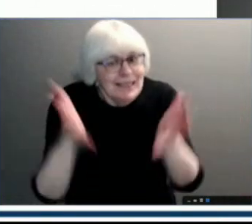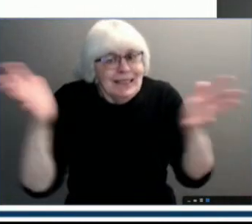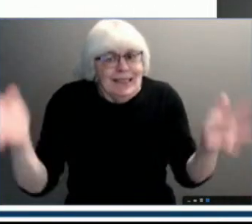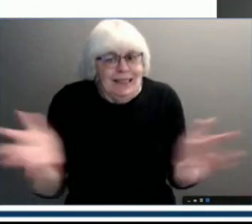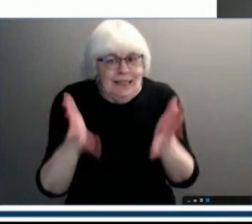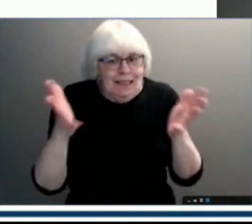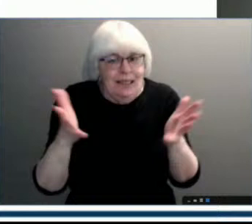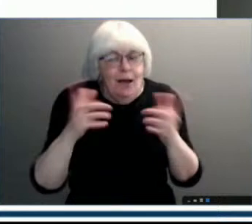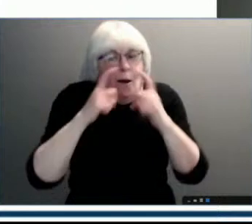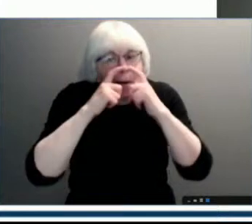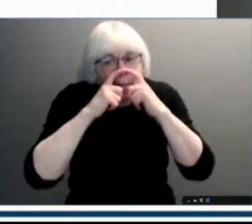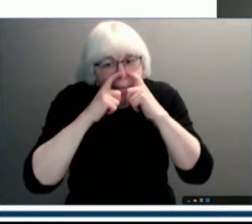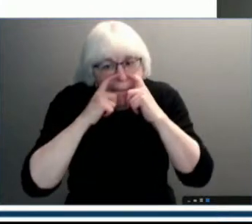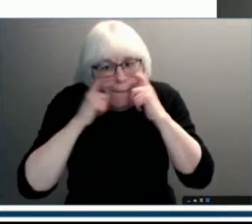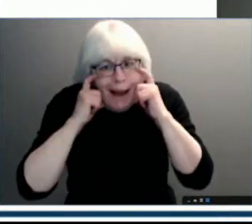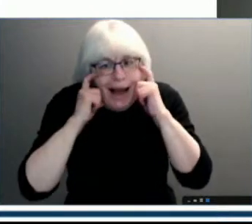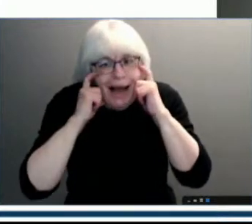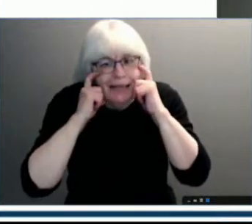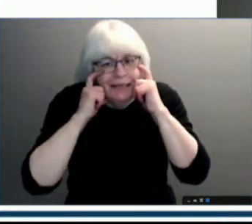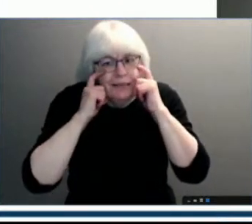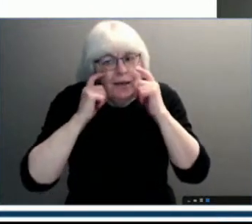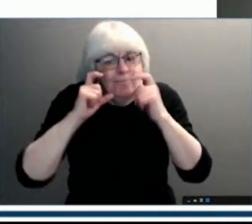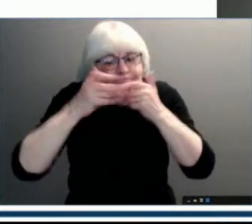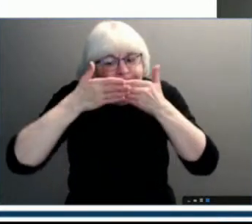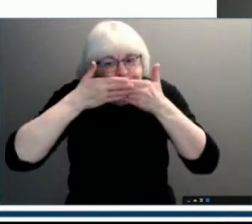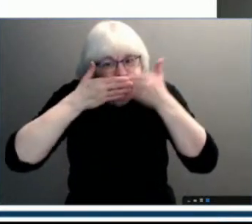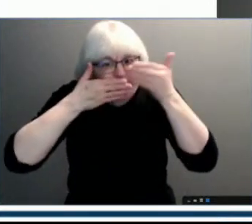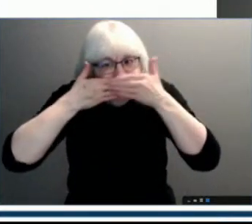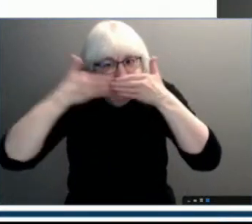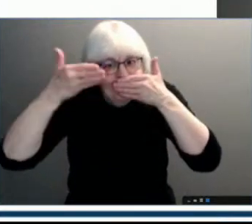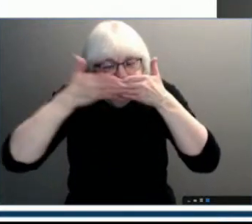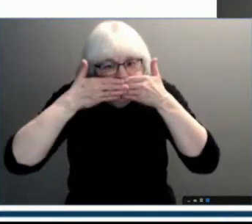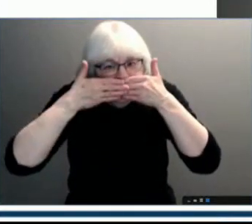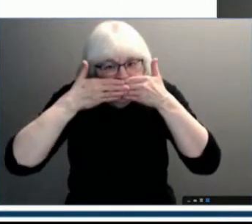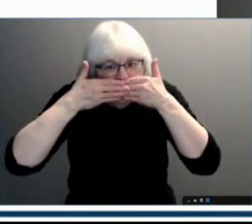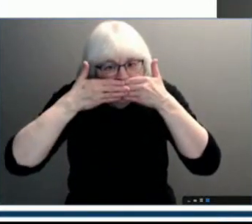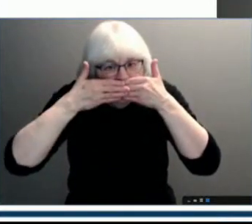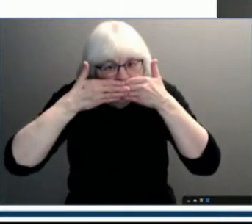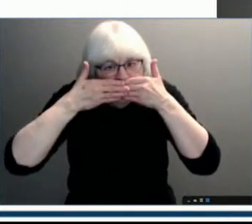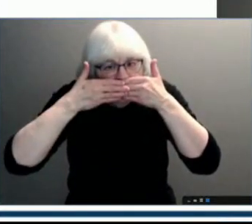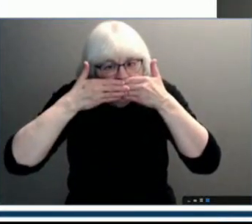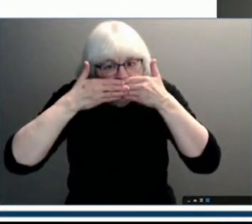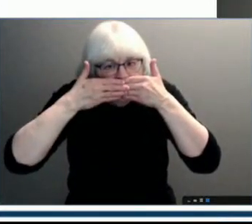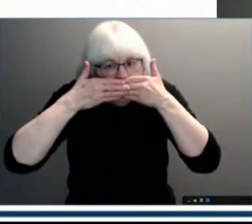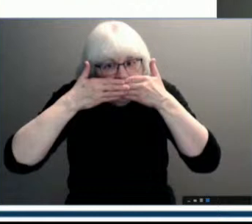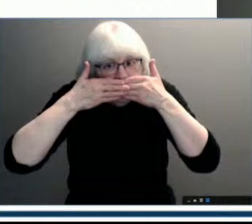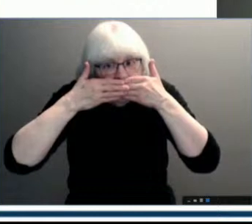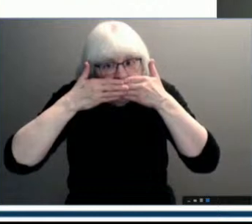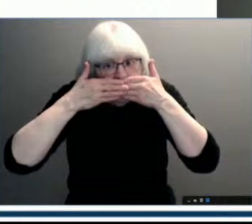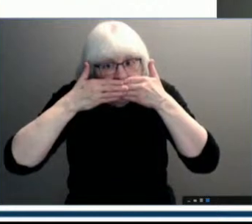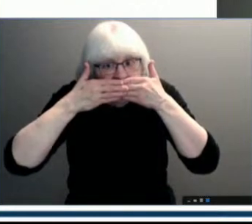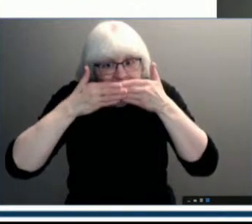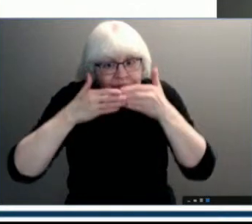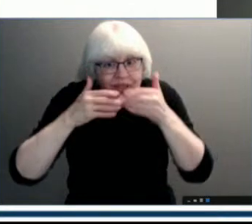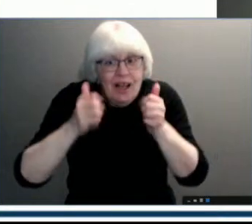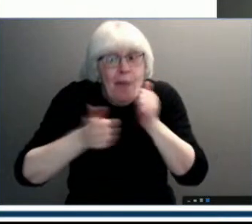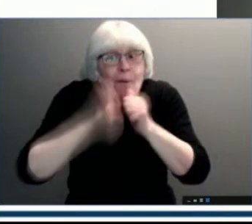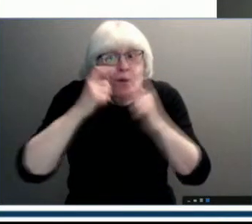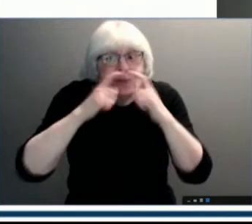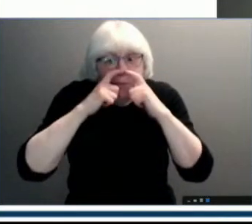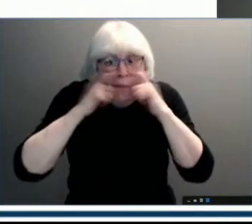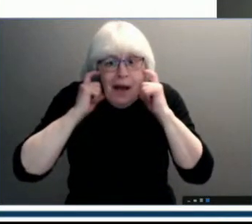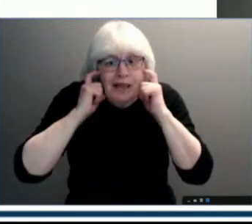or a strong recommendation. And like everything else, we know that the vast majority of Nova Scotians will follow public